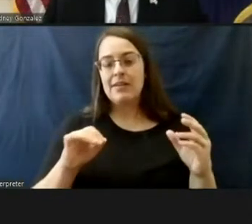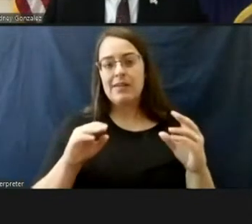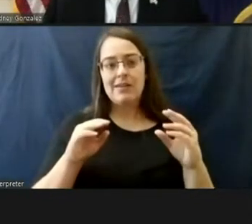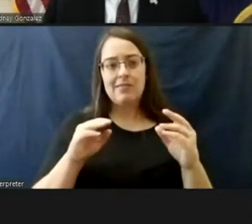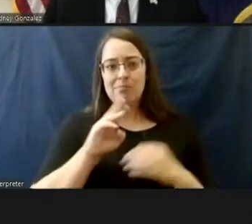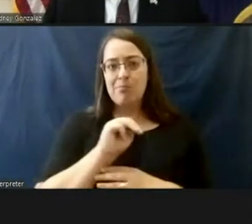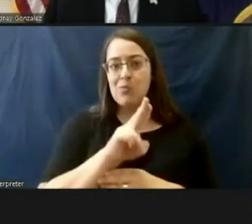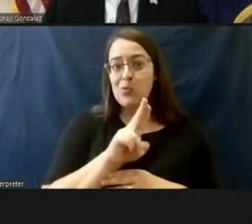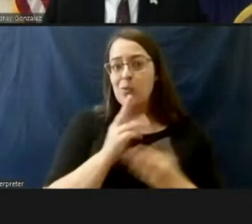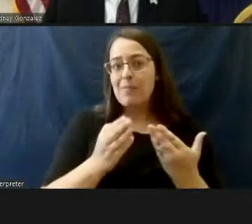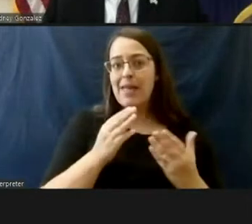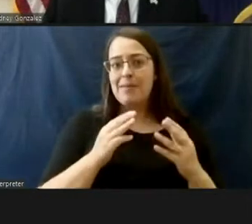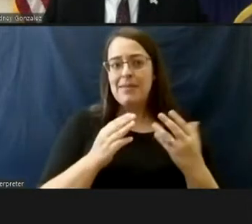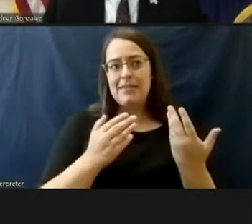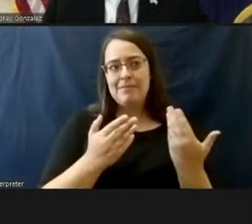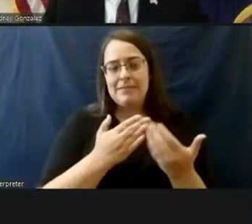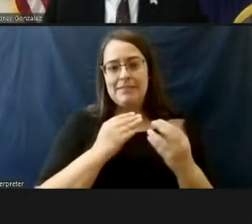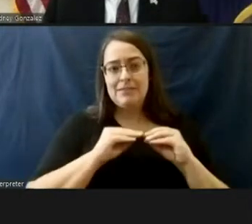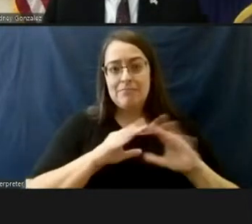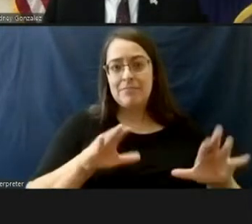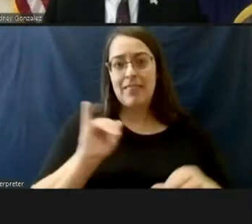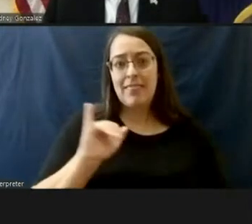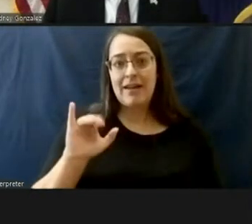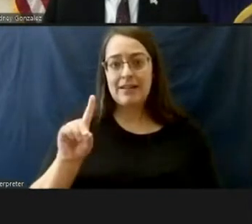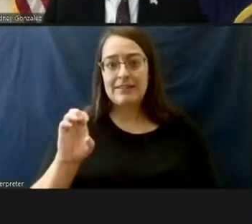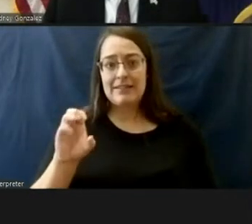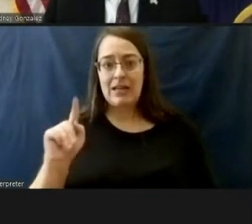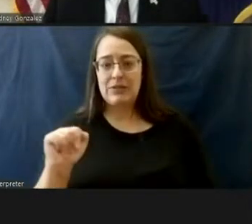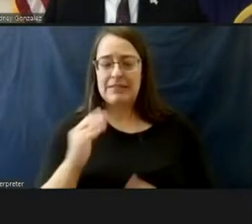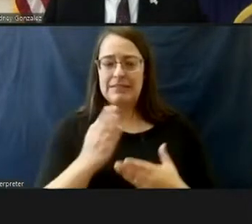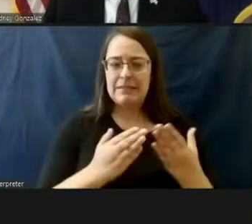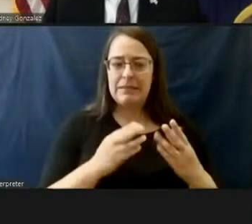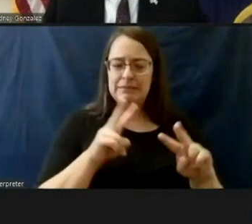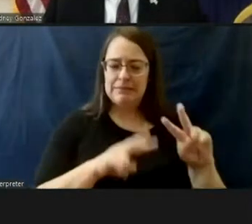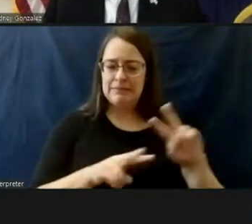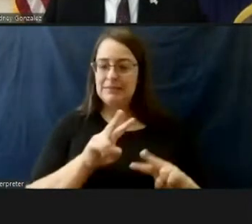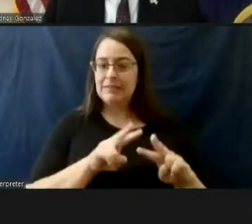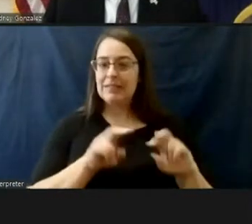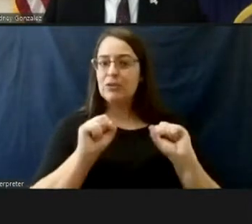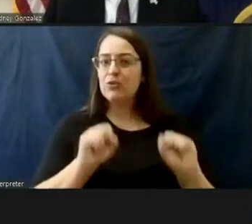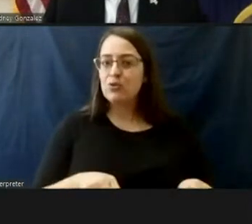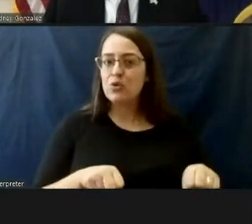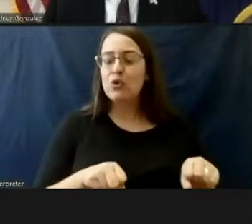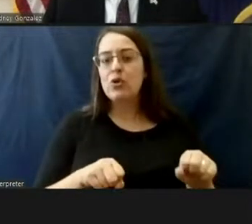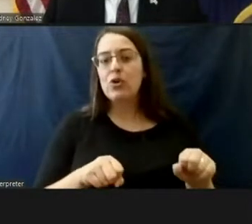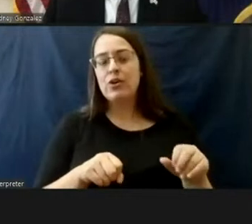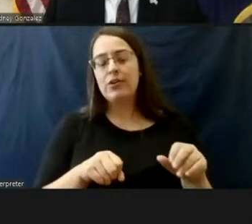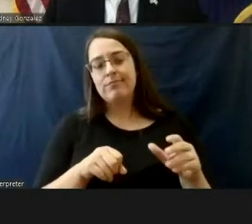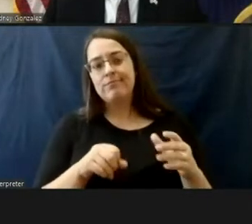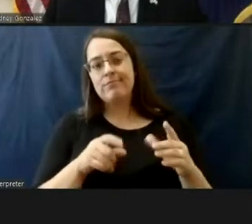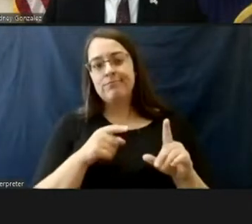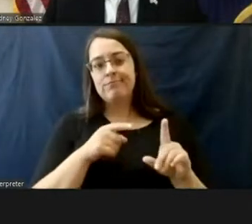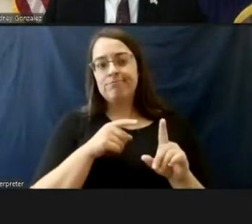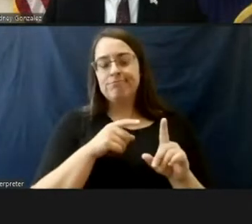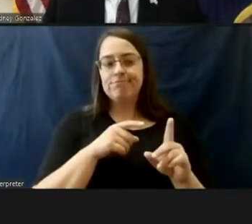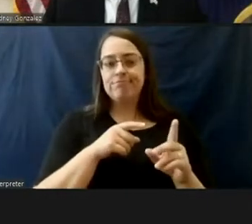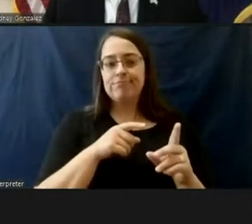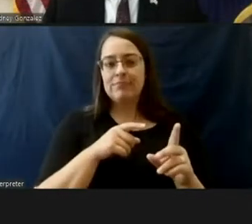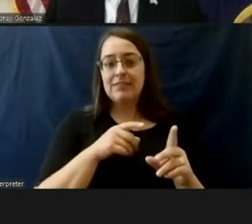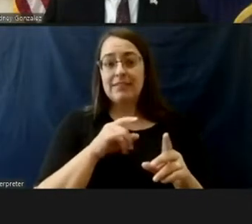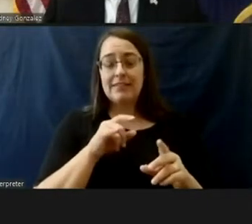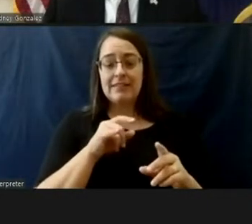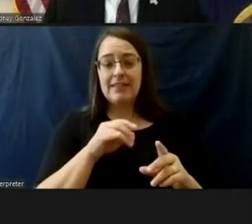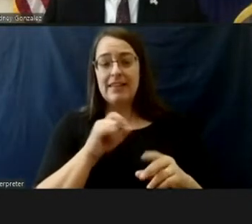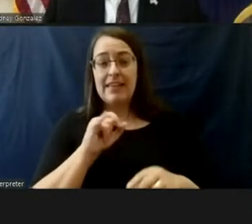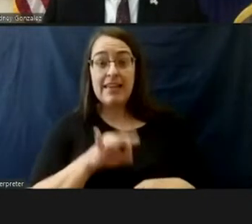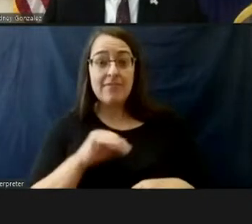there's signs that are concerning that it might be something that could evade the immune system from prior infections